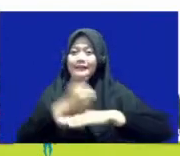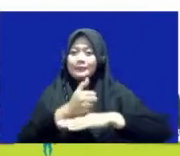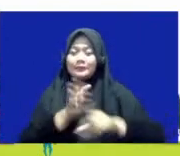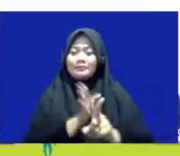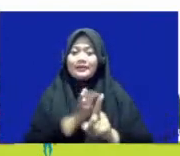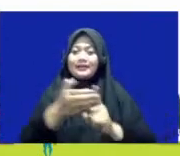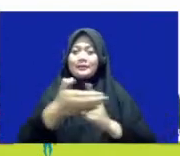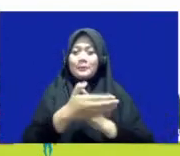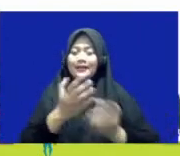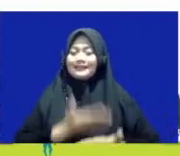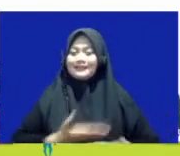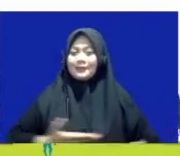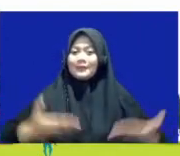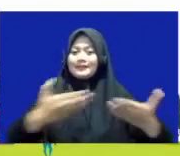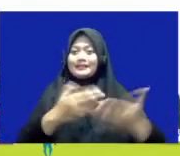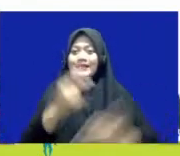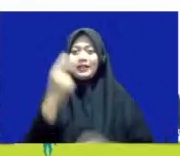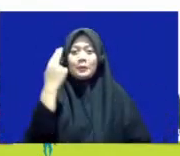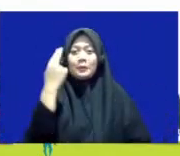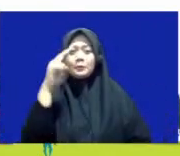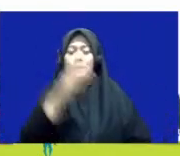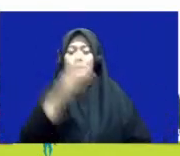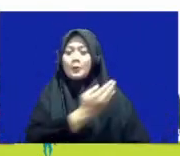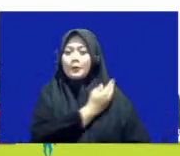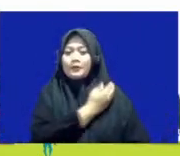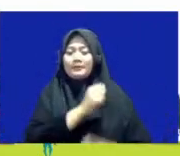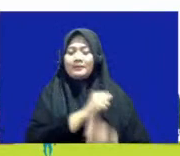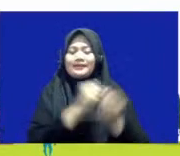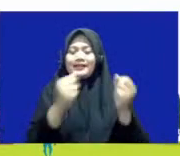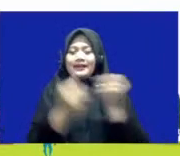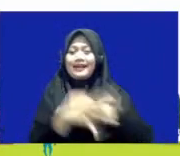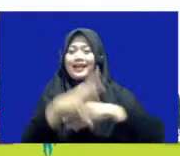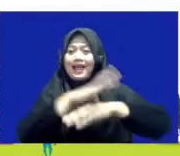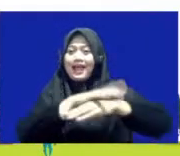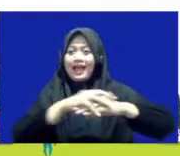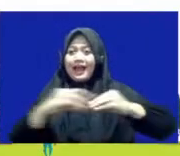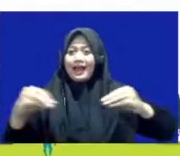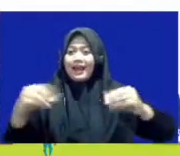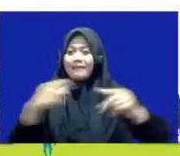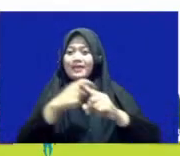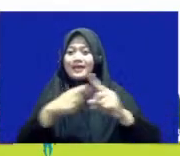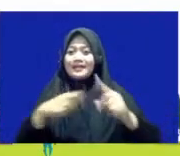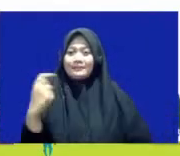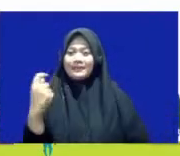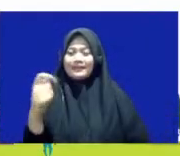Victims, Ministry of Social Affairs of the Republic of Indonesia.